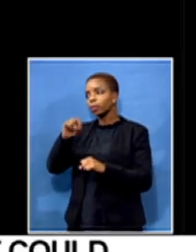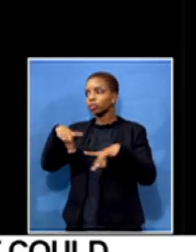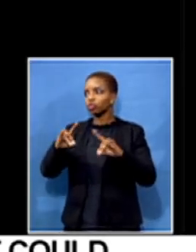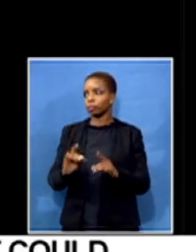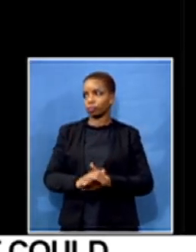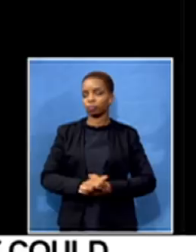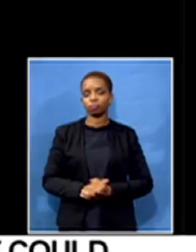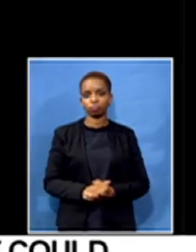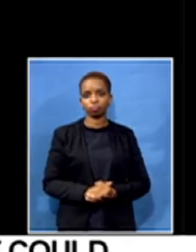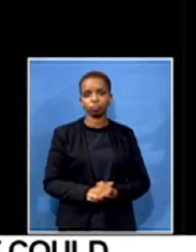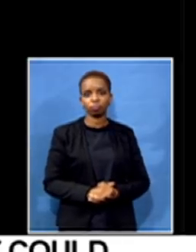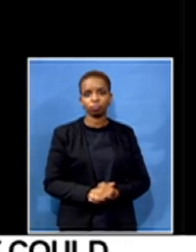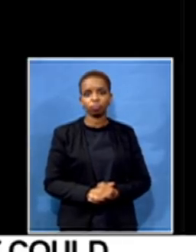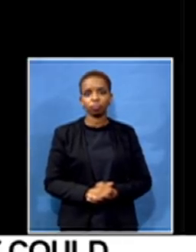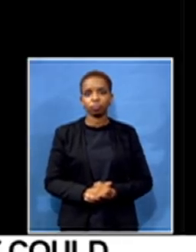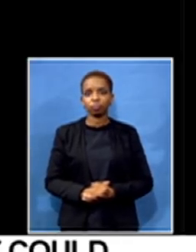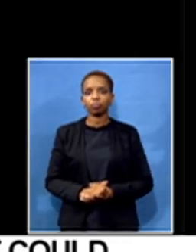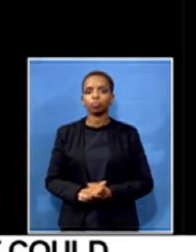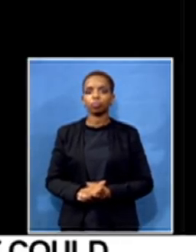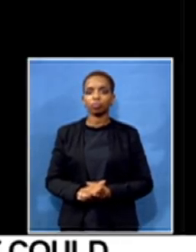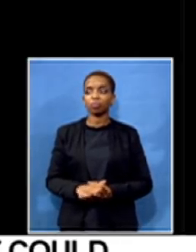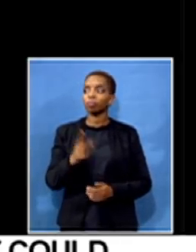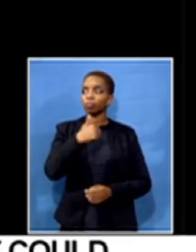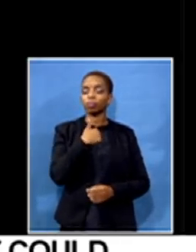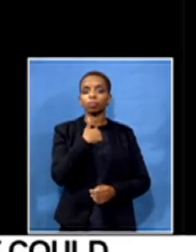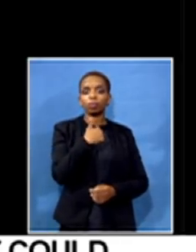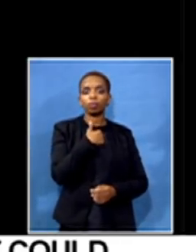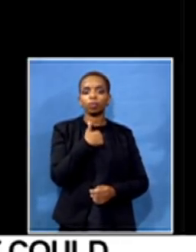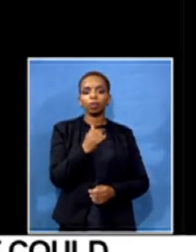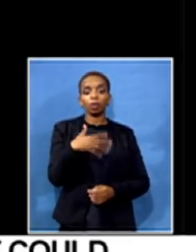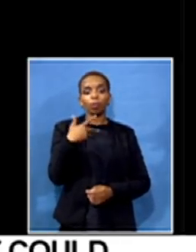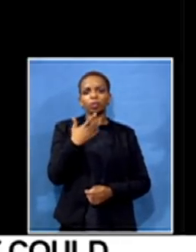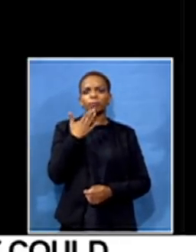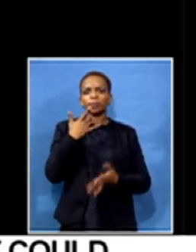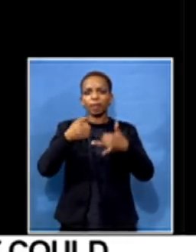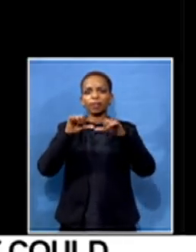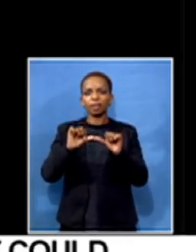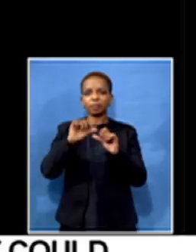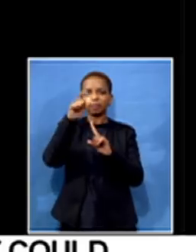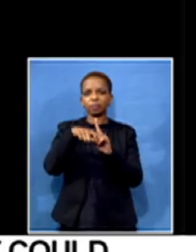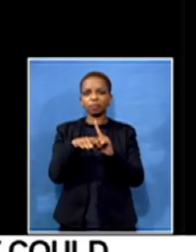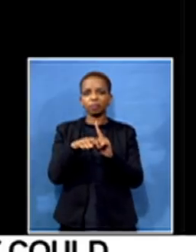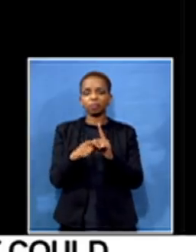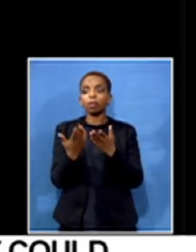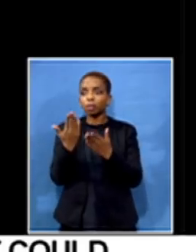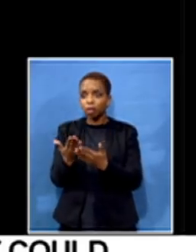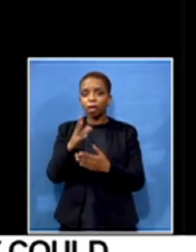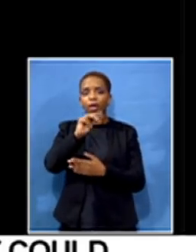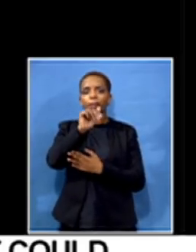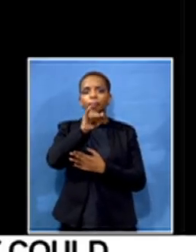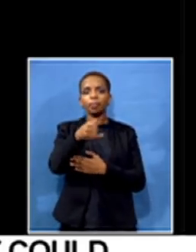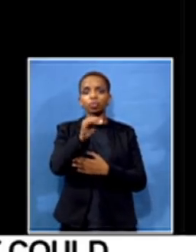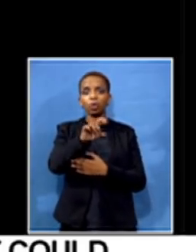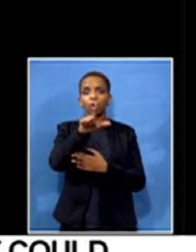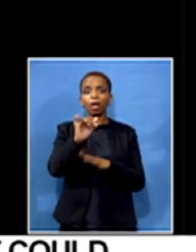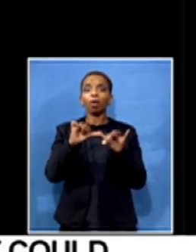By raising your hand, I will get your name from the host officials. Honorable Majola, can you continue? Thank you very